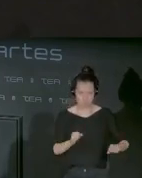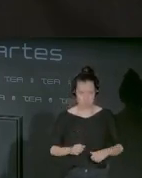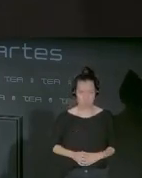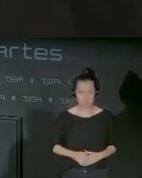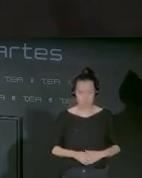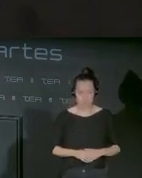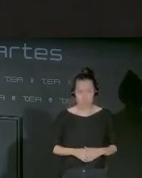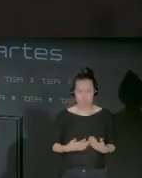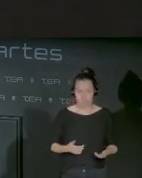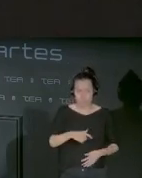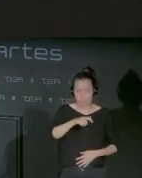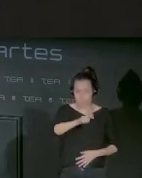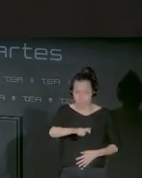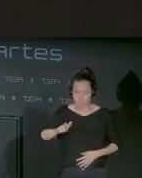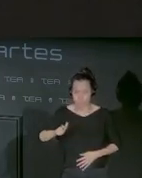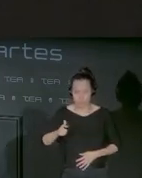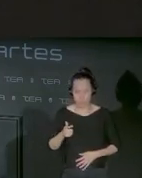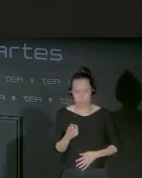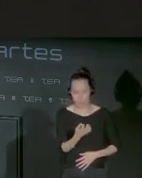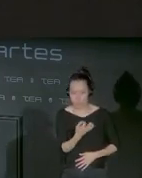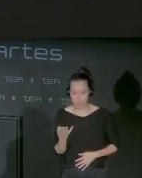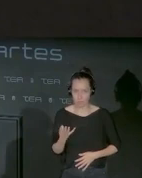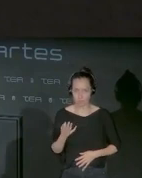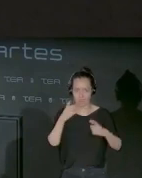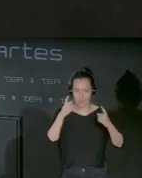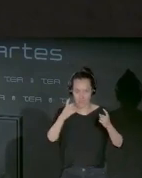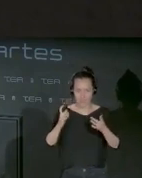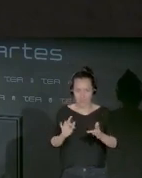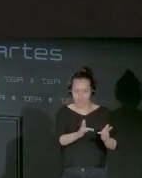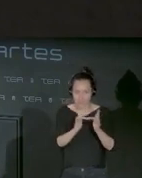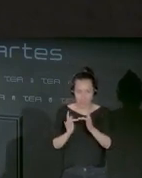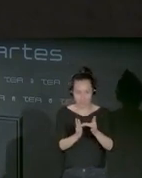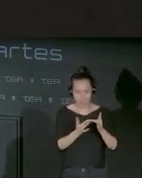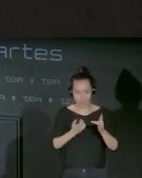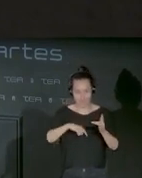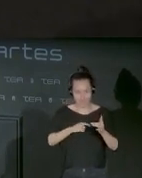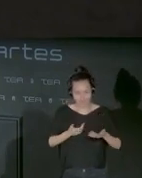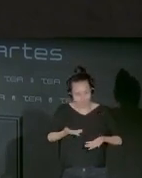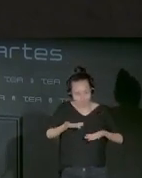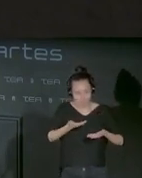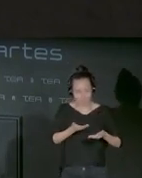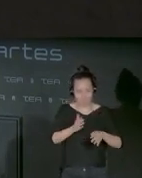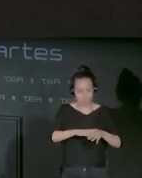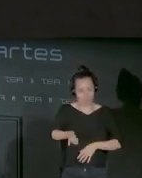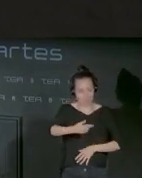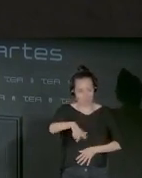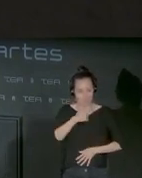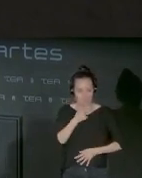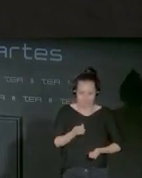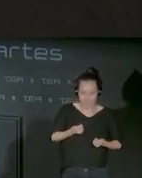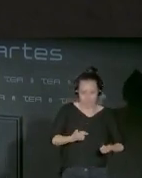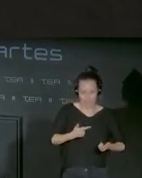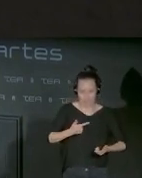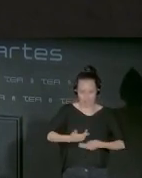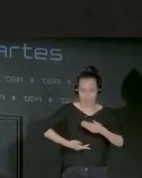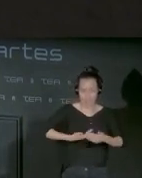really, not only the facilitators, they have a role. I think a cultural fund has a role. Everybody has a role in this,